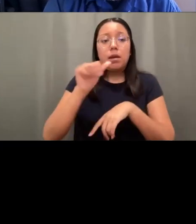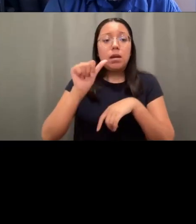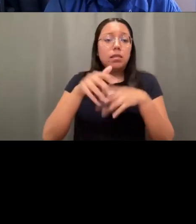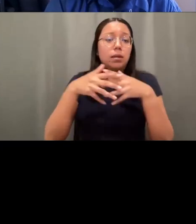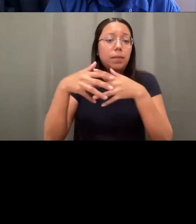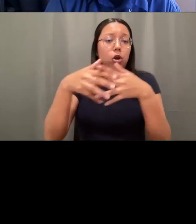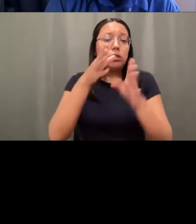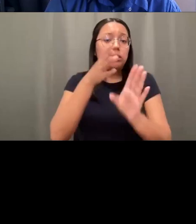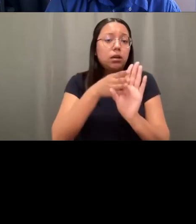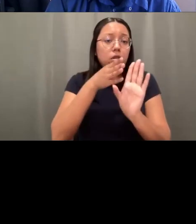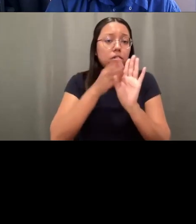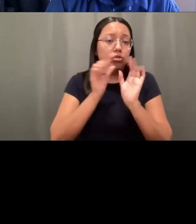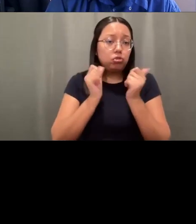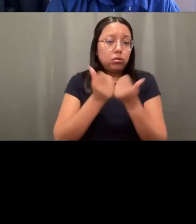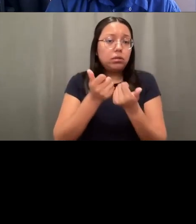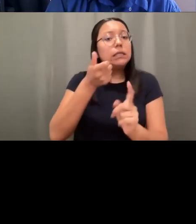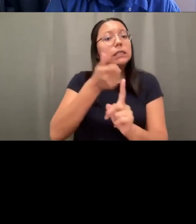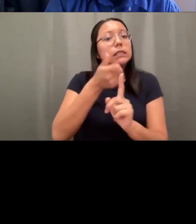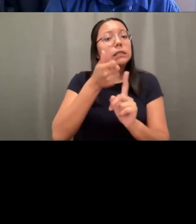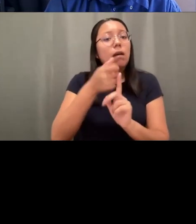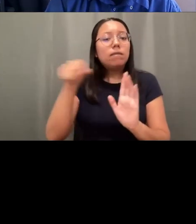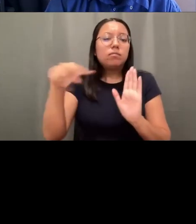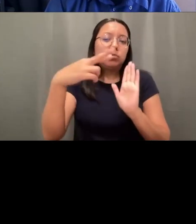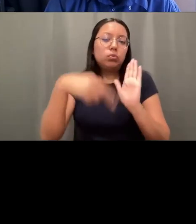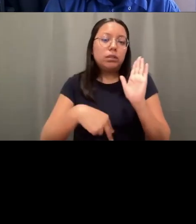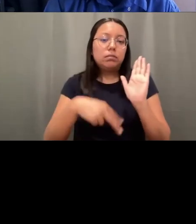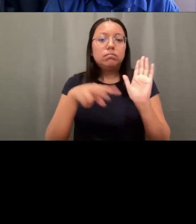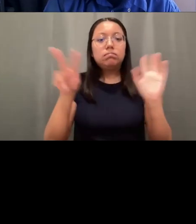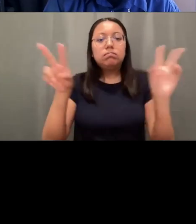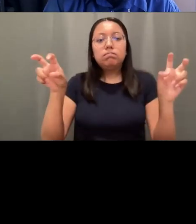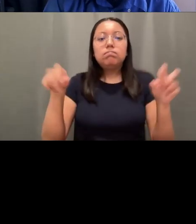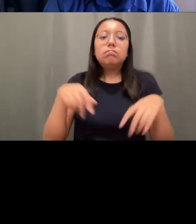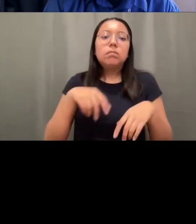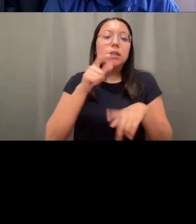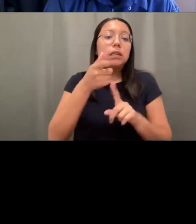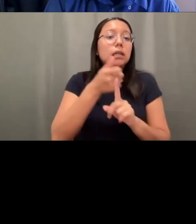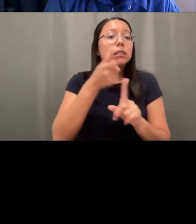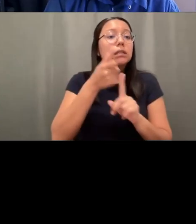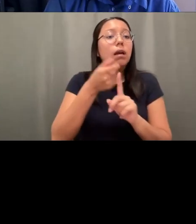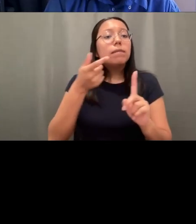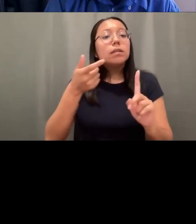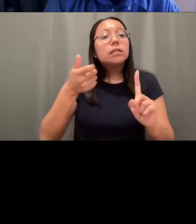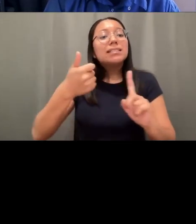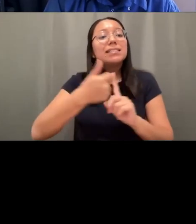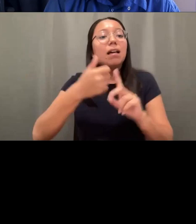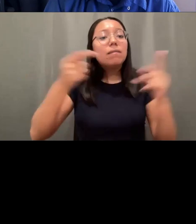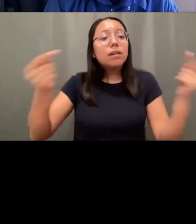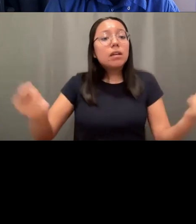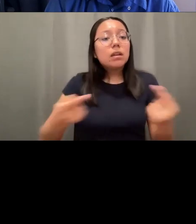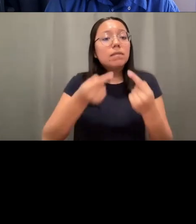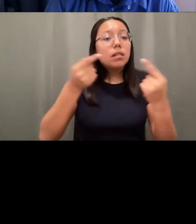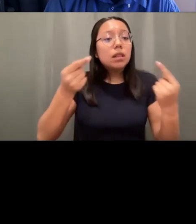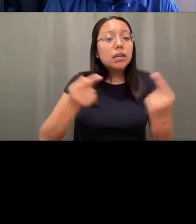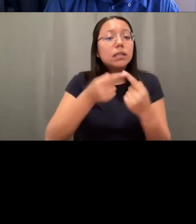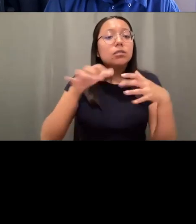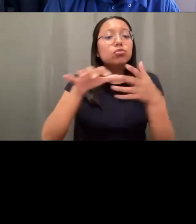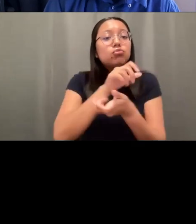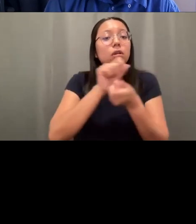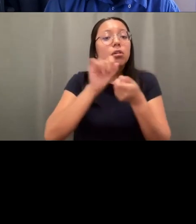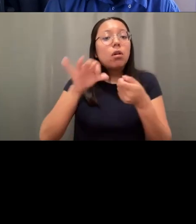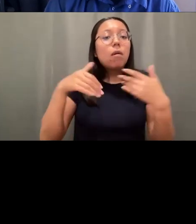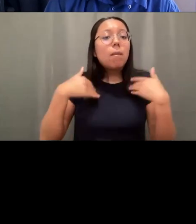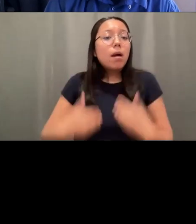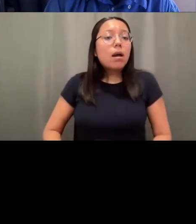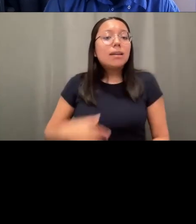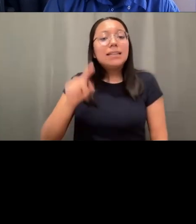deliberate, self-inflicted destruction of body tissue resulting in immediate damage without suicidal intent and